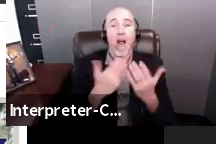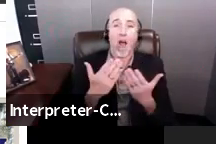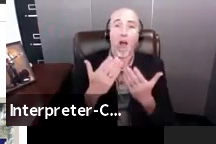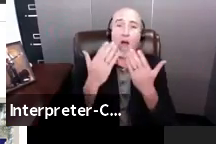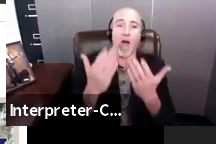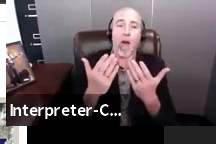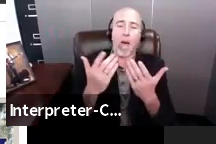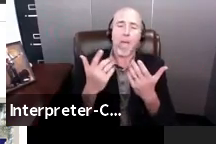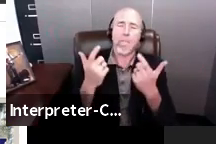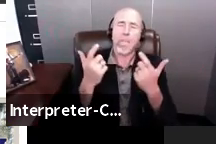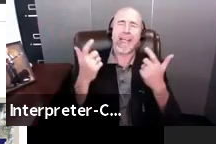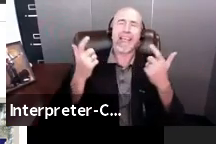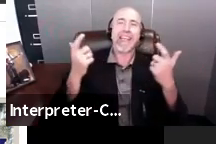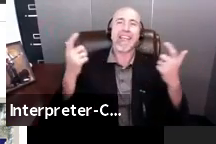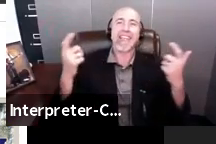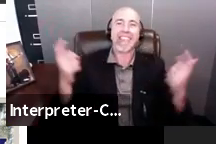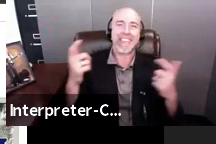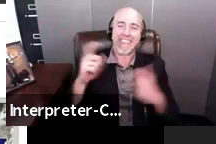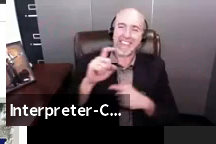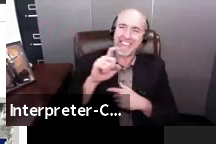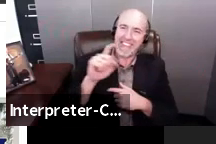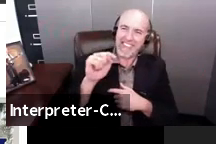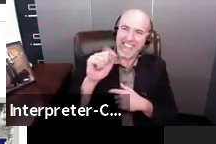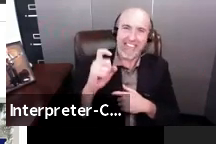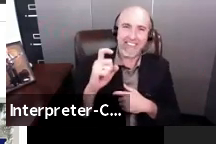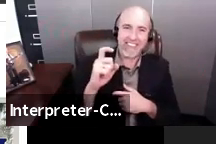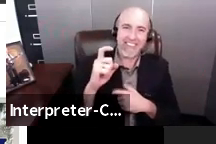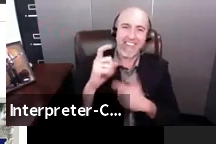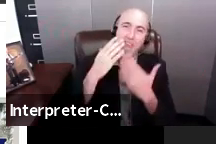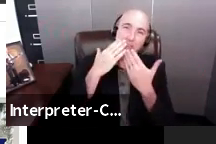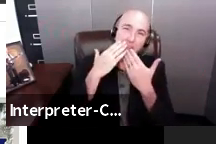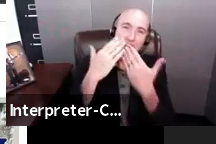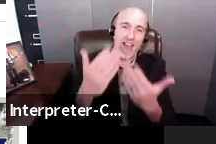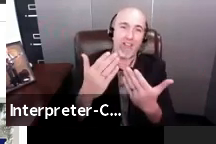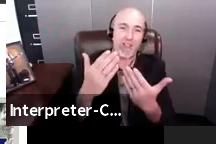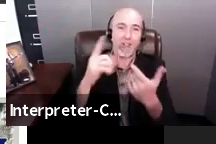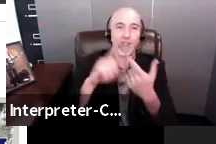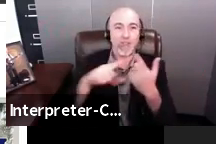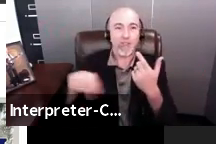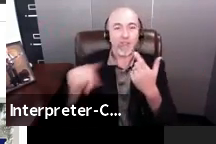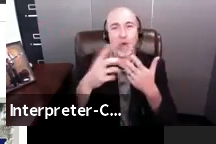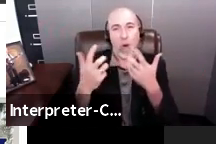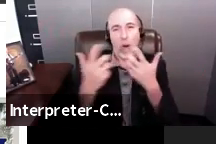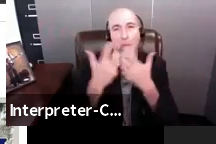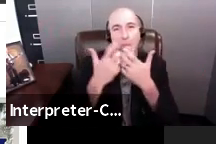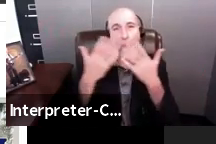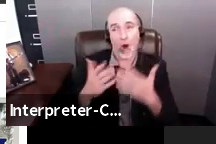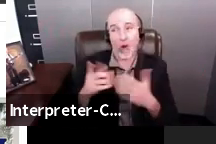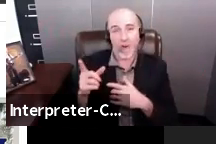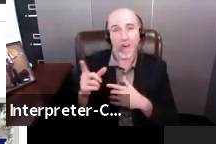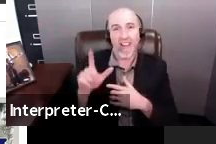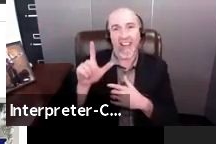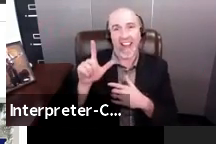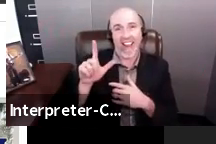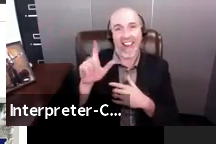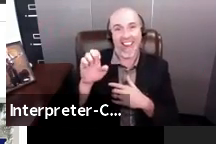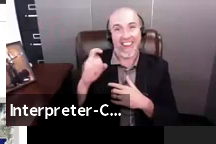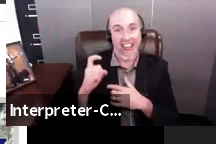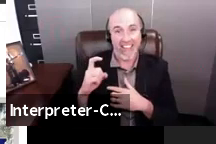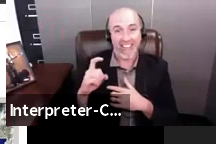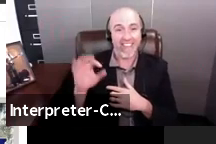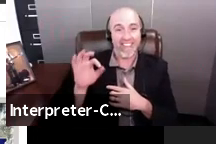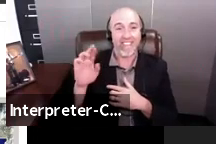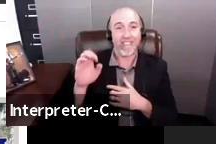offer a big text thank you to our partner, Lex